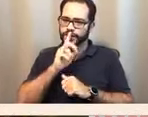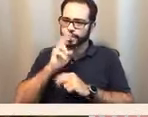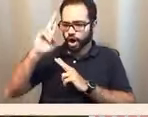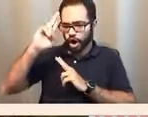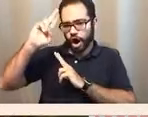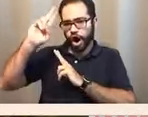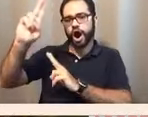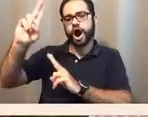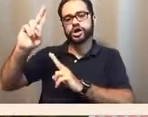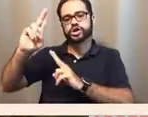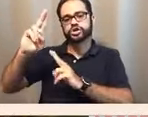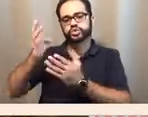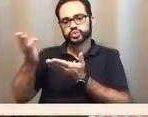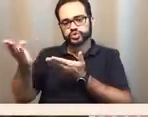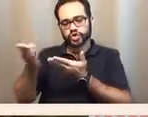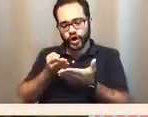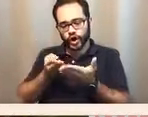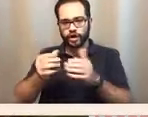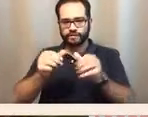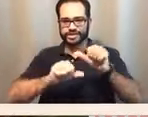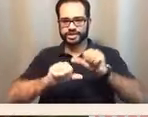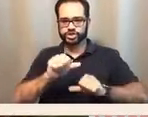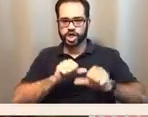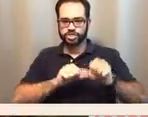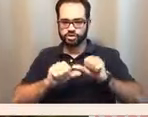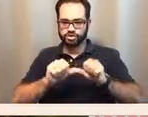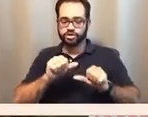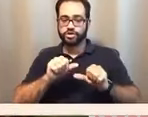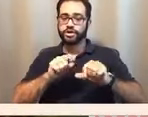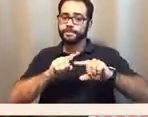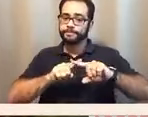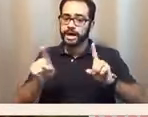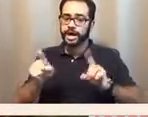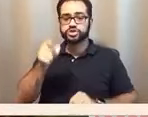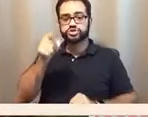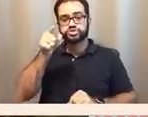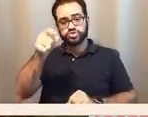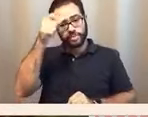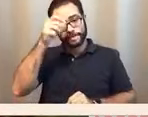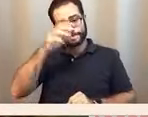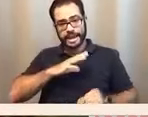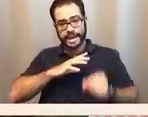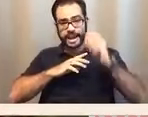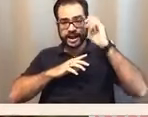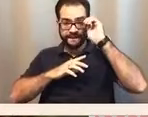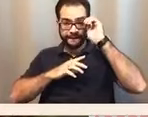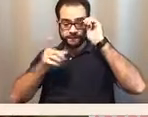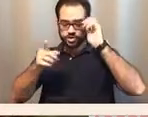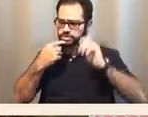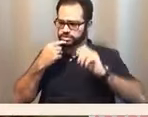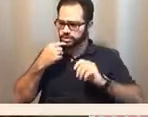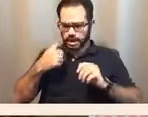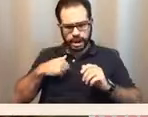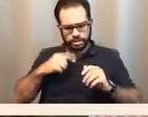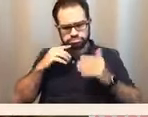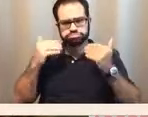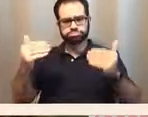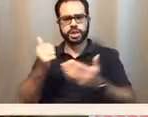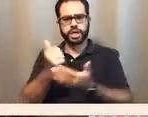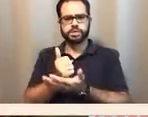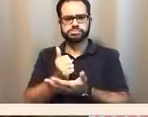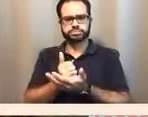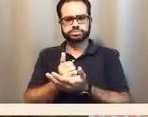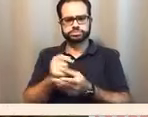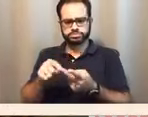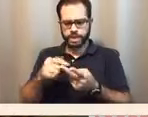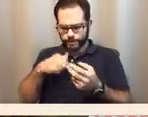another. But you, as a man, go in the marriage saying, "I'm going to help. I'm going to be assistant. I'm